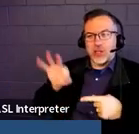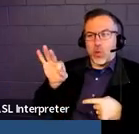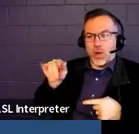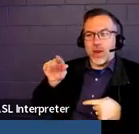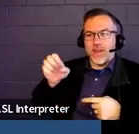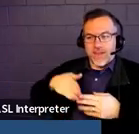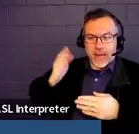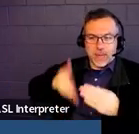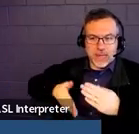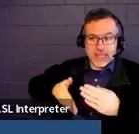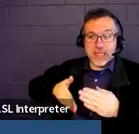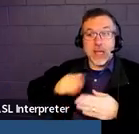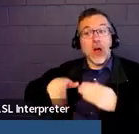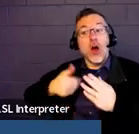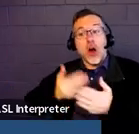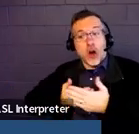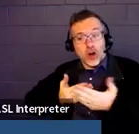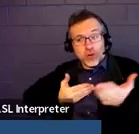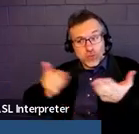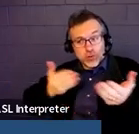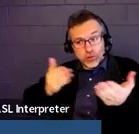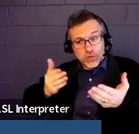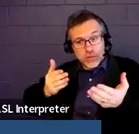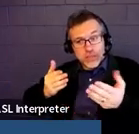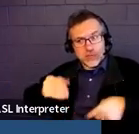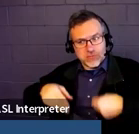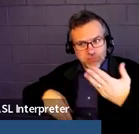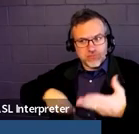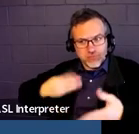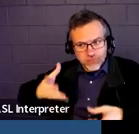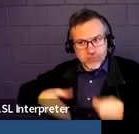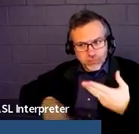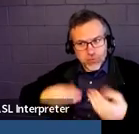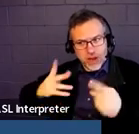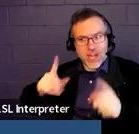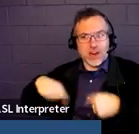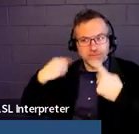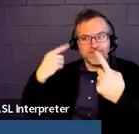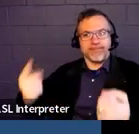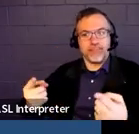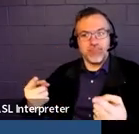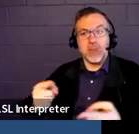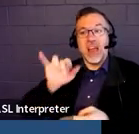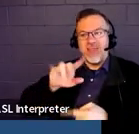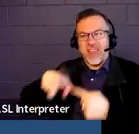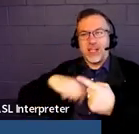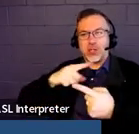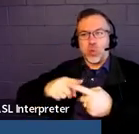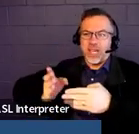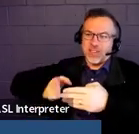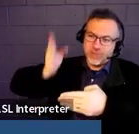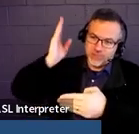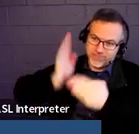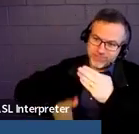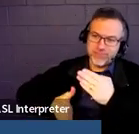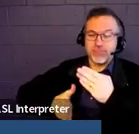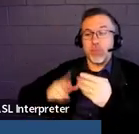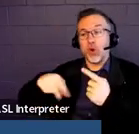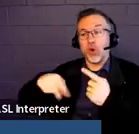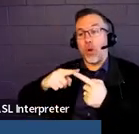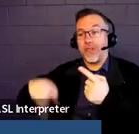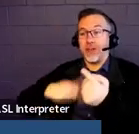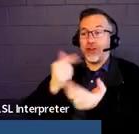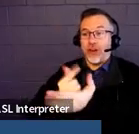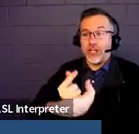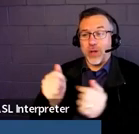services that was provided during their high school years, that's when it ends. So our students with